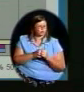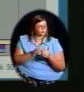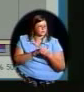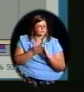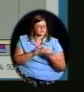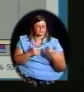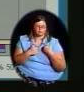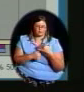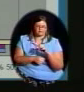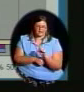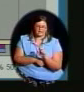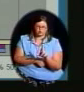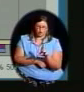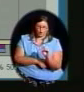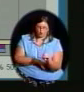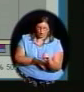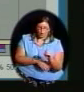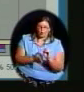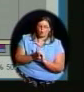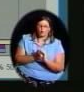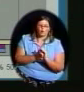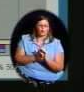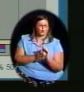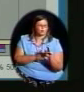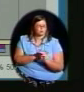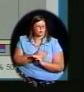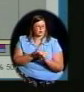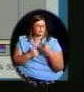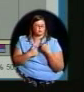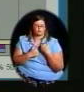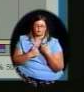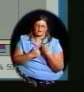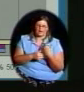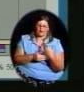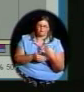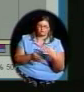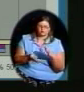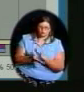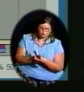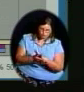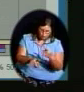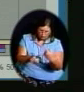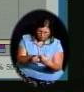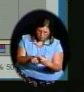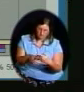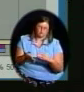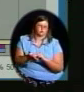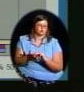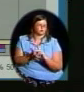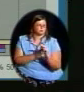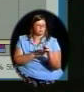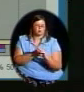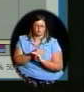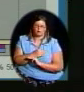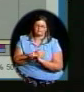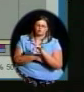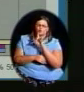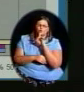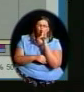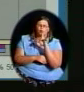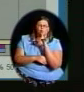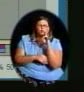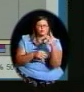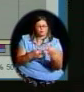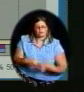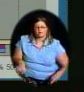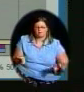an SRO program, when we have programs like School Plus, those are very, very, very important,